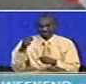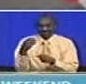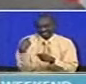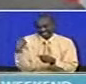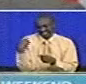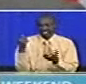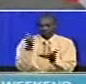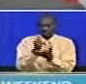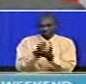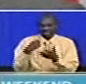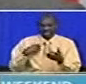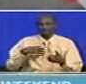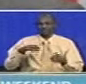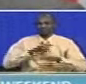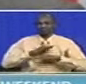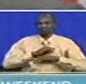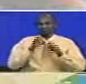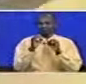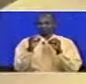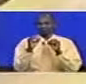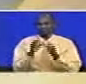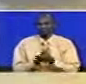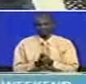elicit discontent.